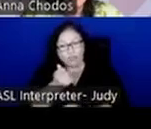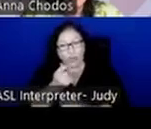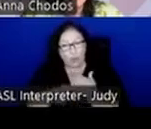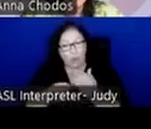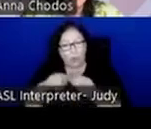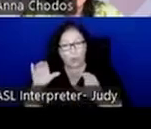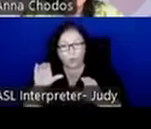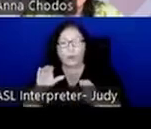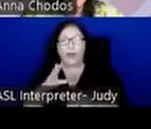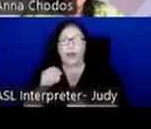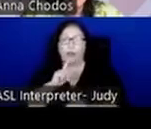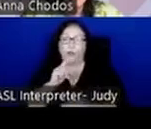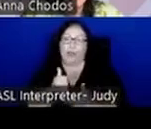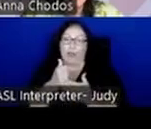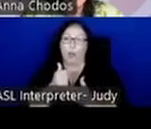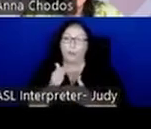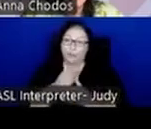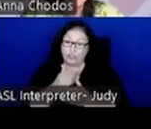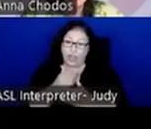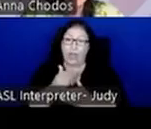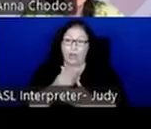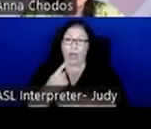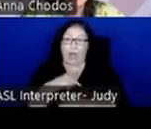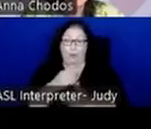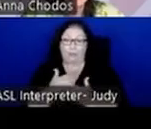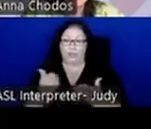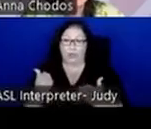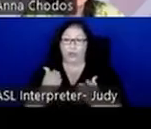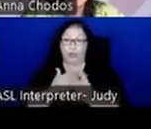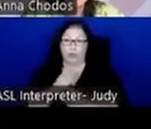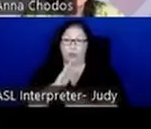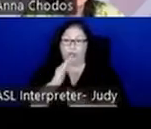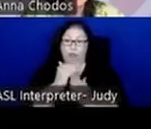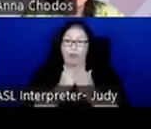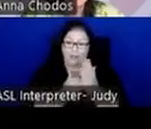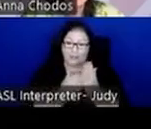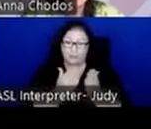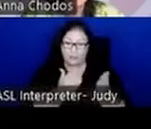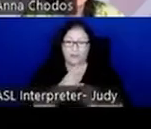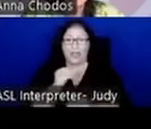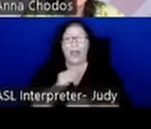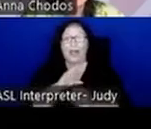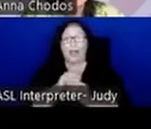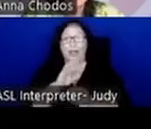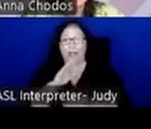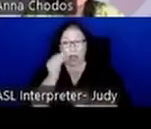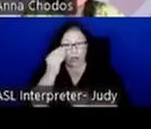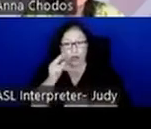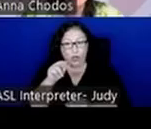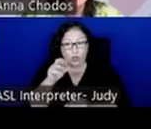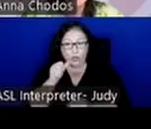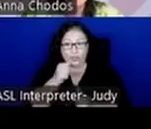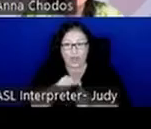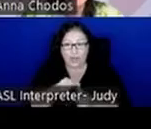share our materials through their listservs and in their newsletters. And so out of what started as